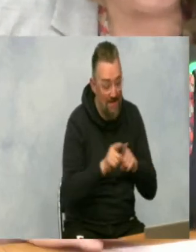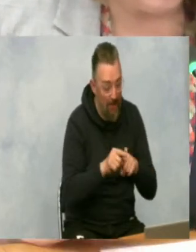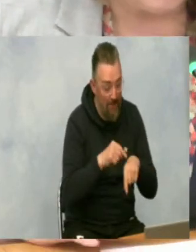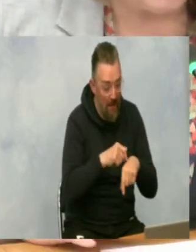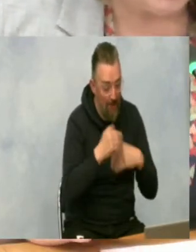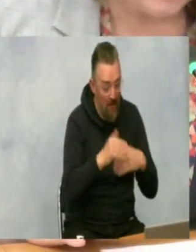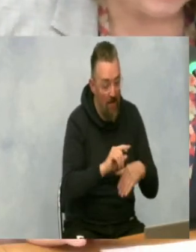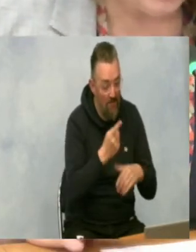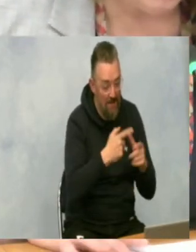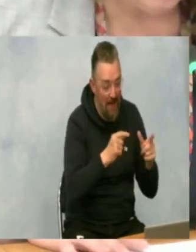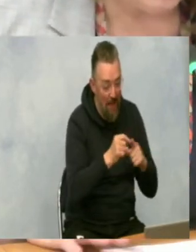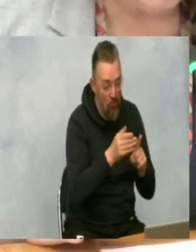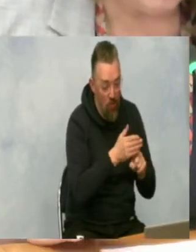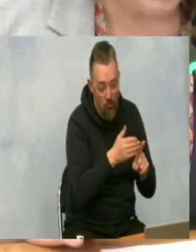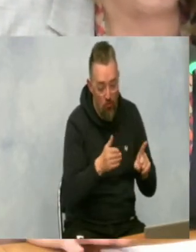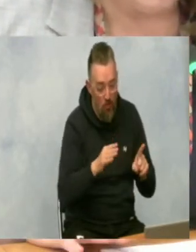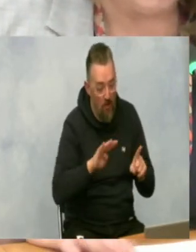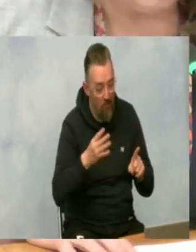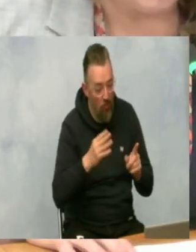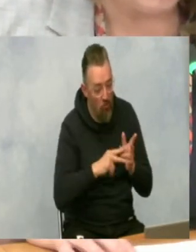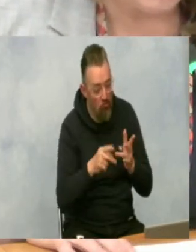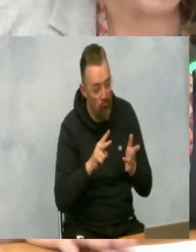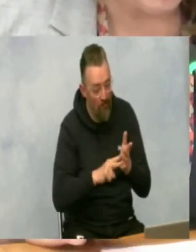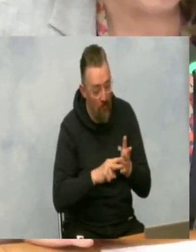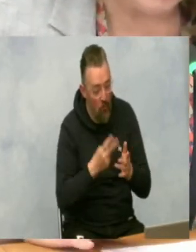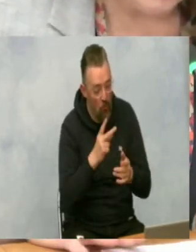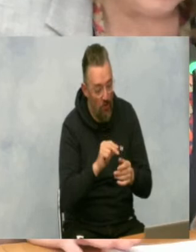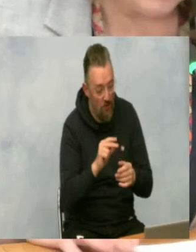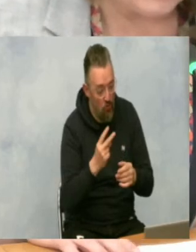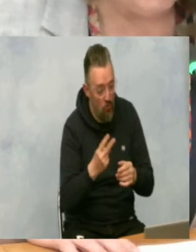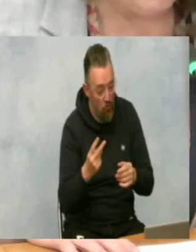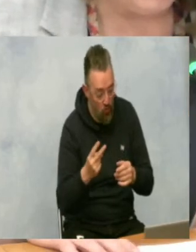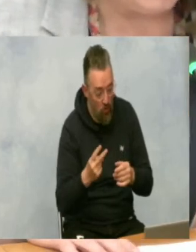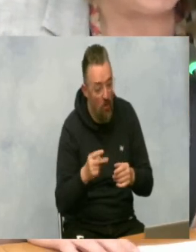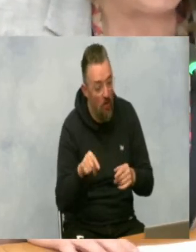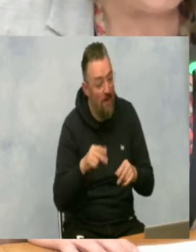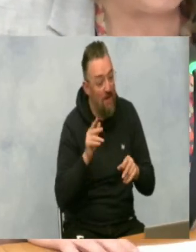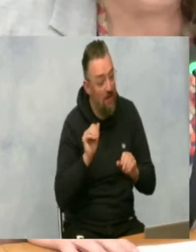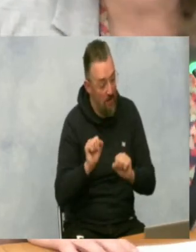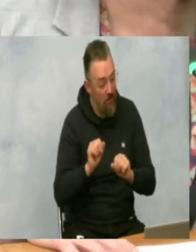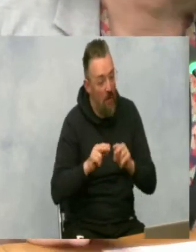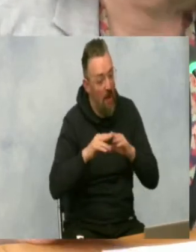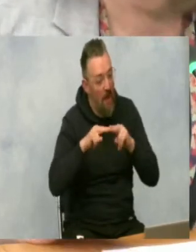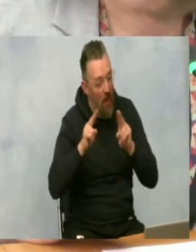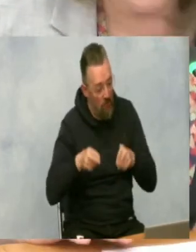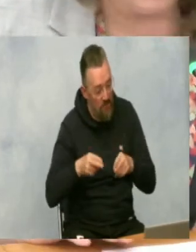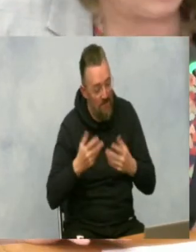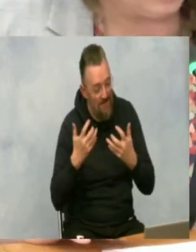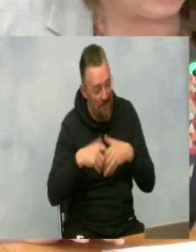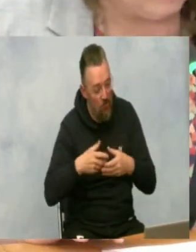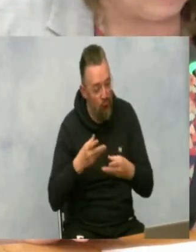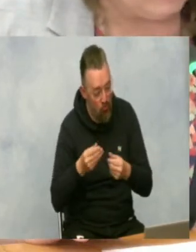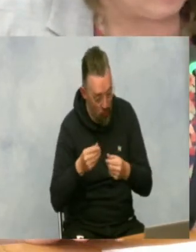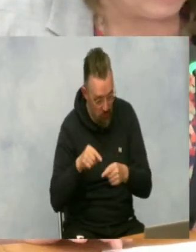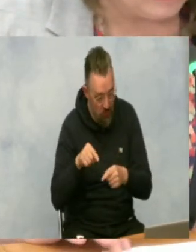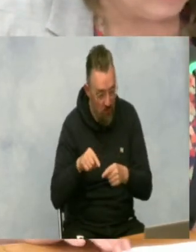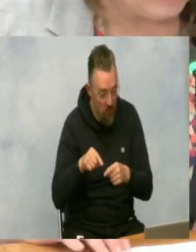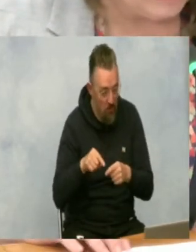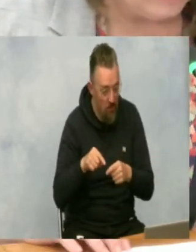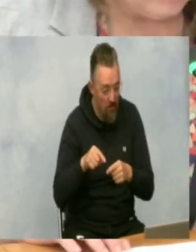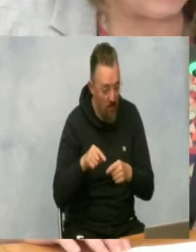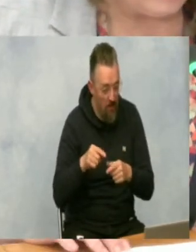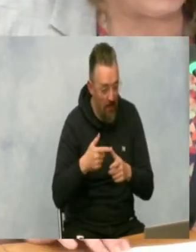April 2022 to 4th of November 22, and this time for housing and technical resources, the housing revenue